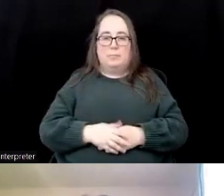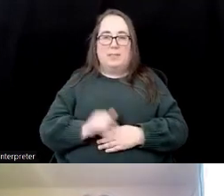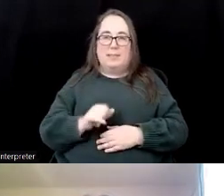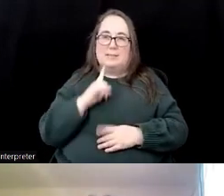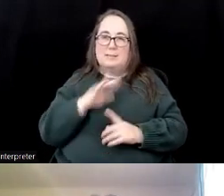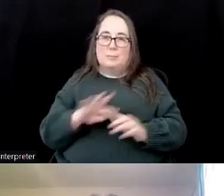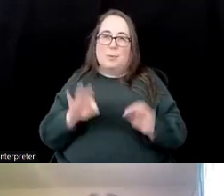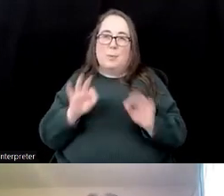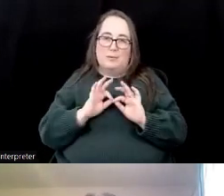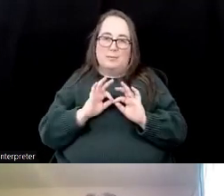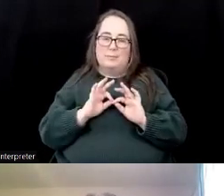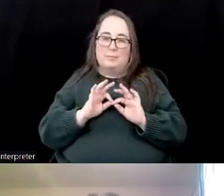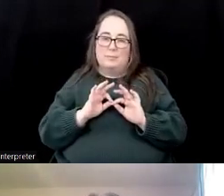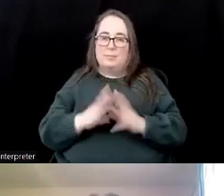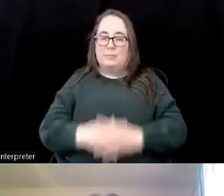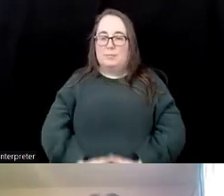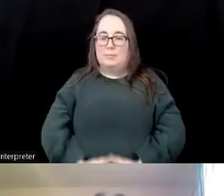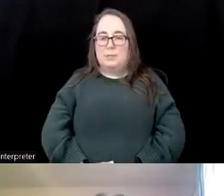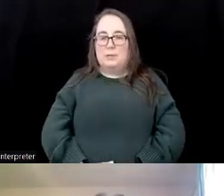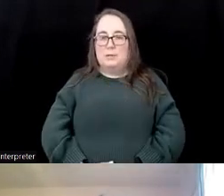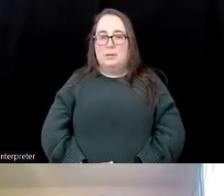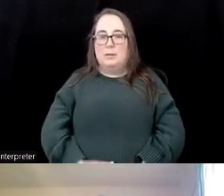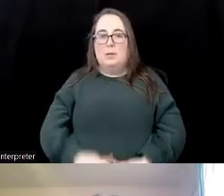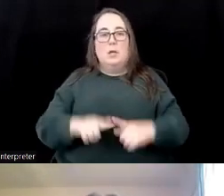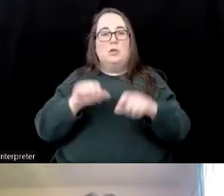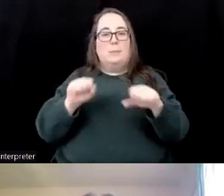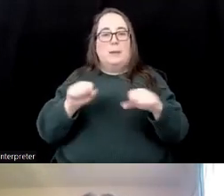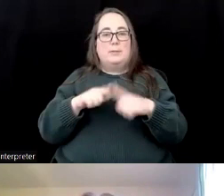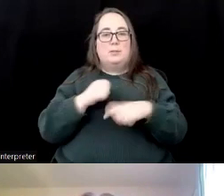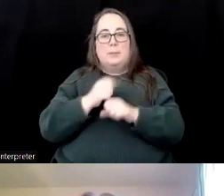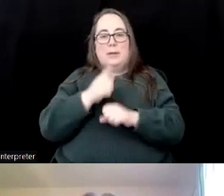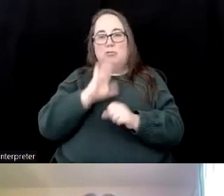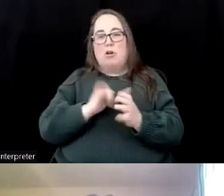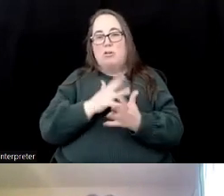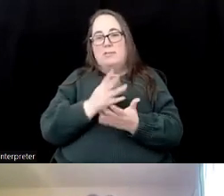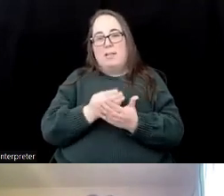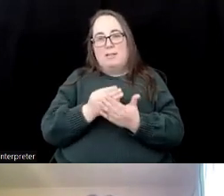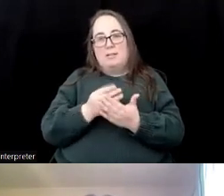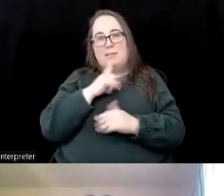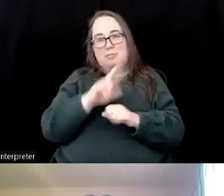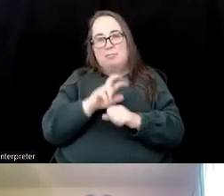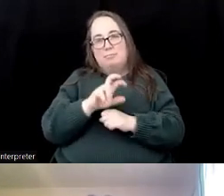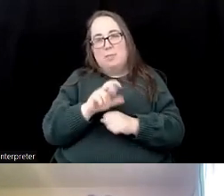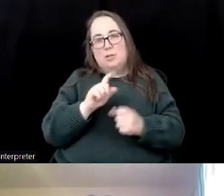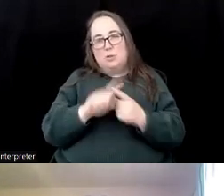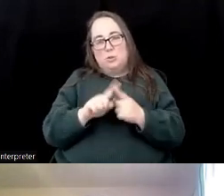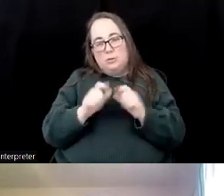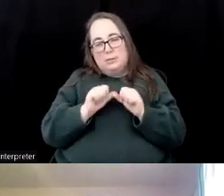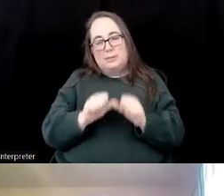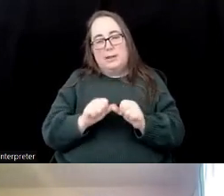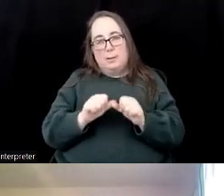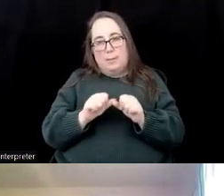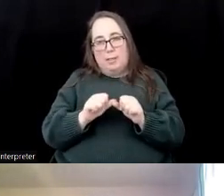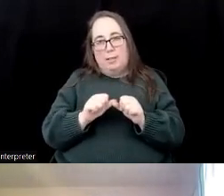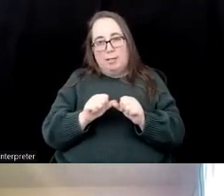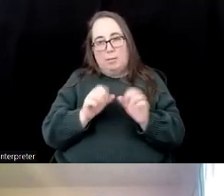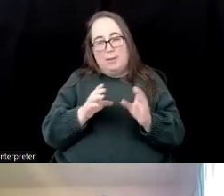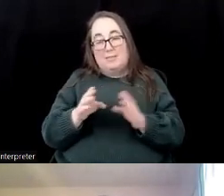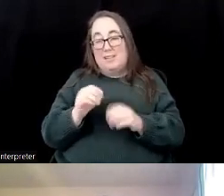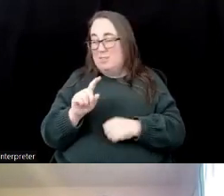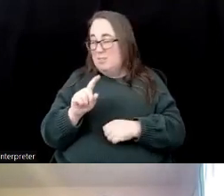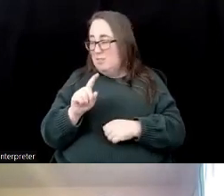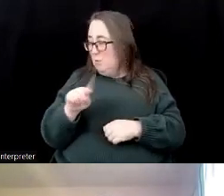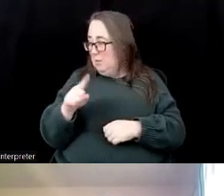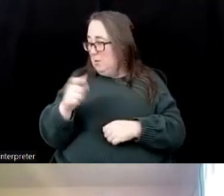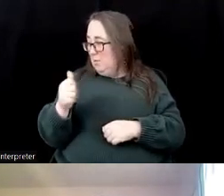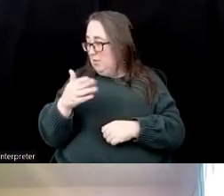important, just to be able to make sure that our dollars are going towards kind of sustainable ways. And the only other thing I'd